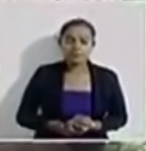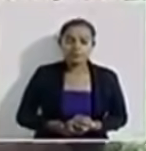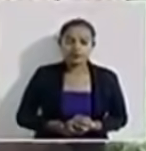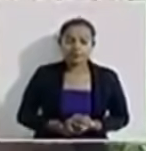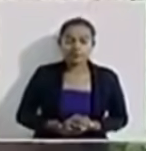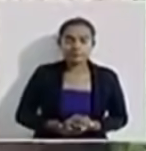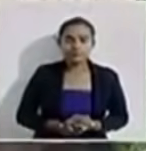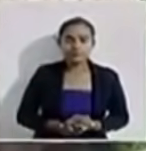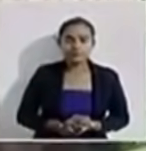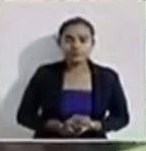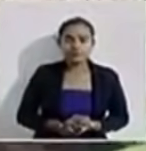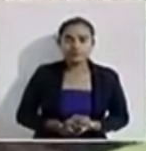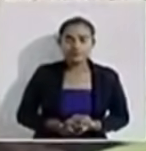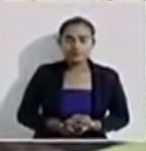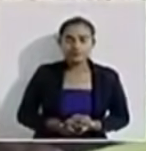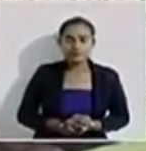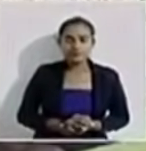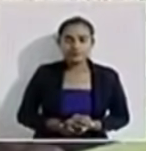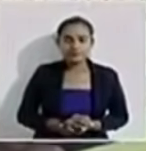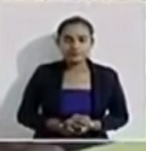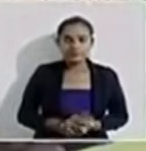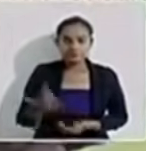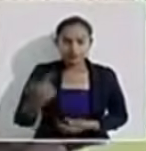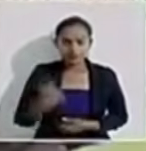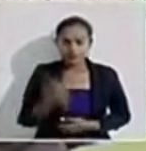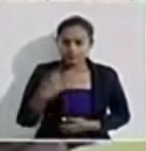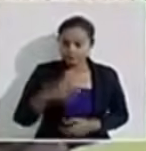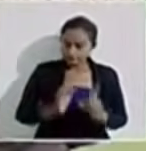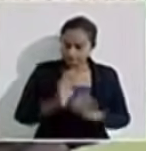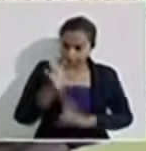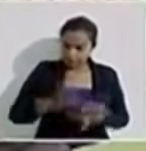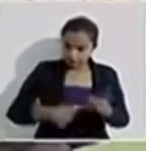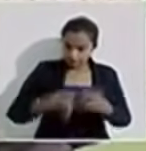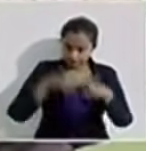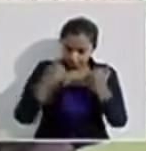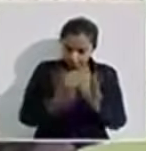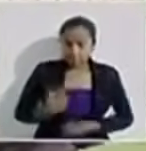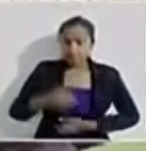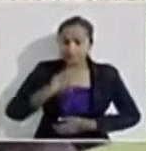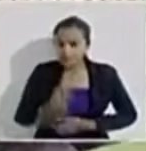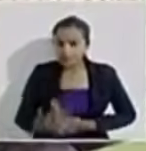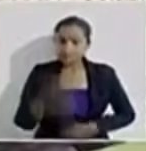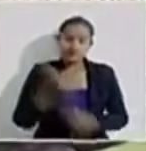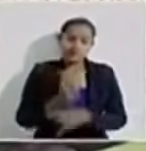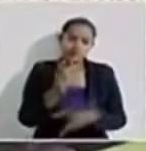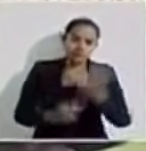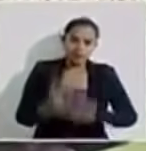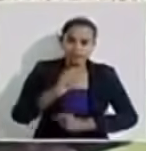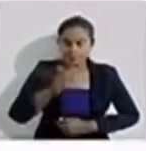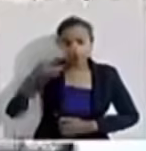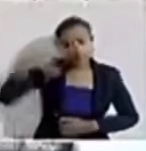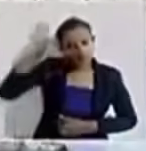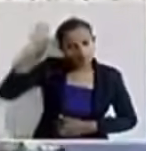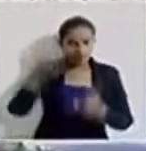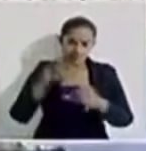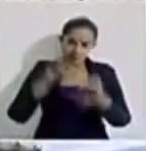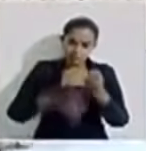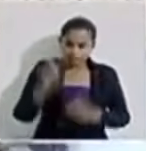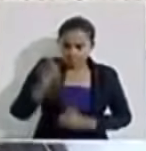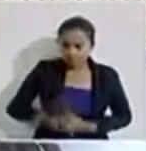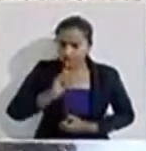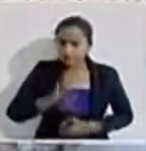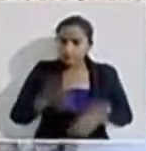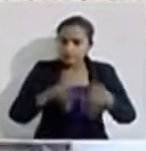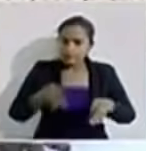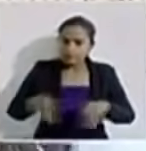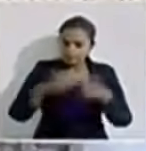We notified the Presidential Secretariat, Government Agent, the former Divisional Secretary and Agrarian Services Centre. I have been harassed